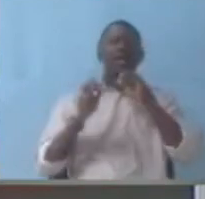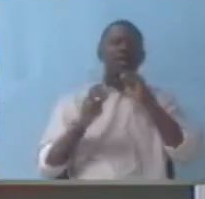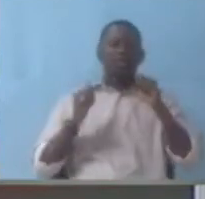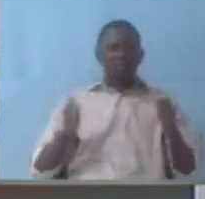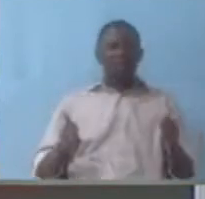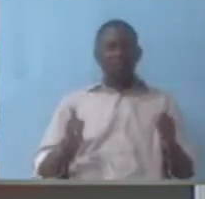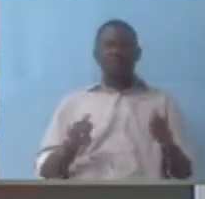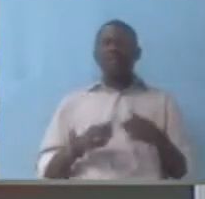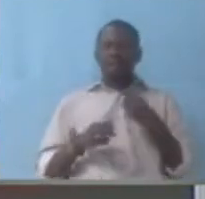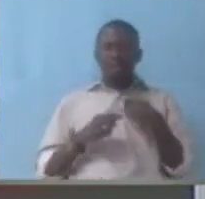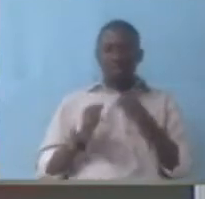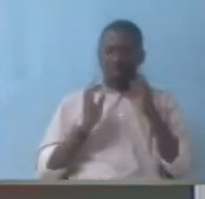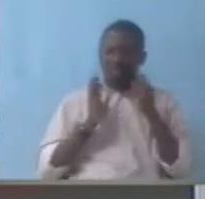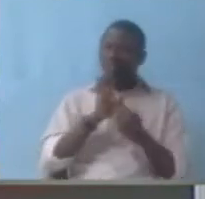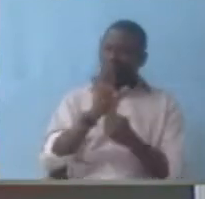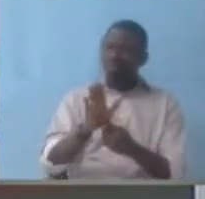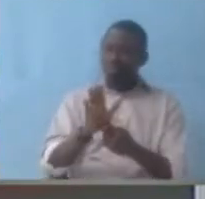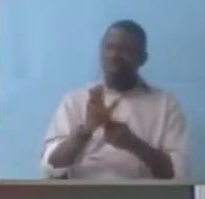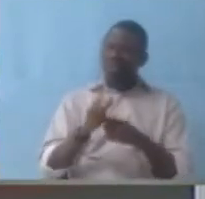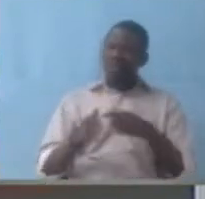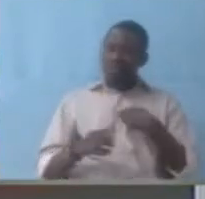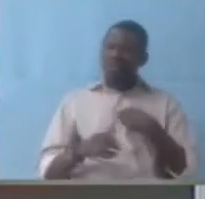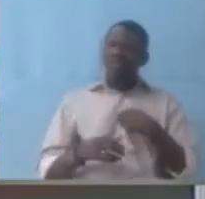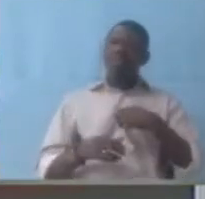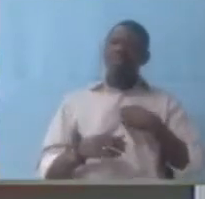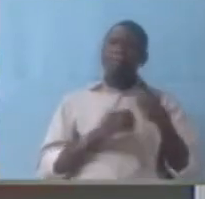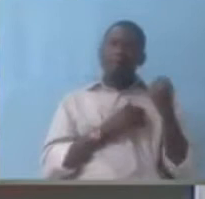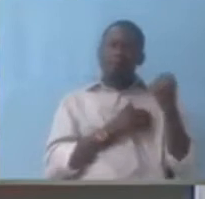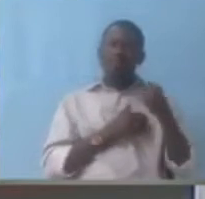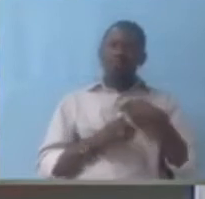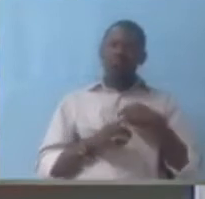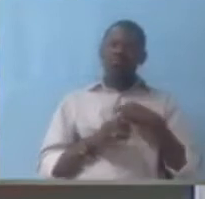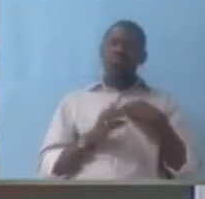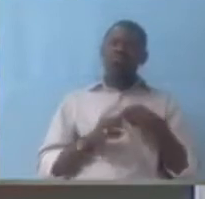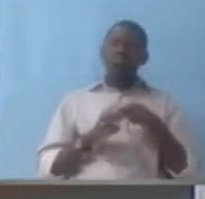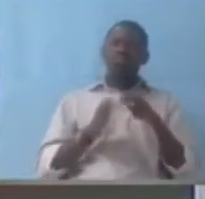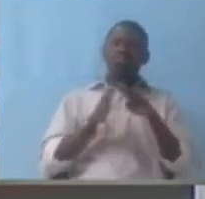and he had indicated his desire to rule by